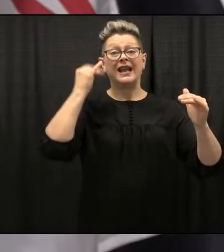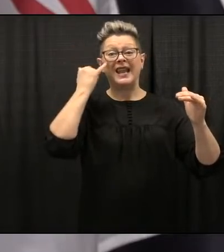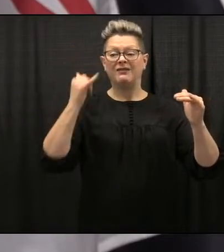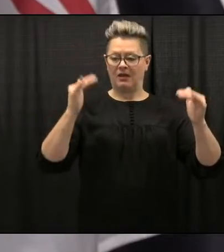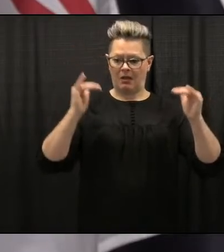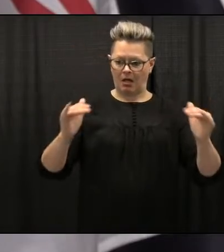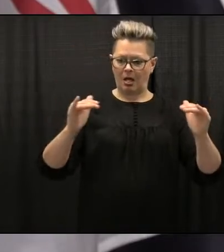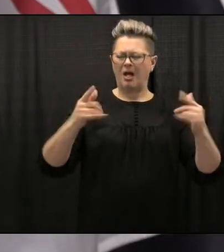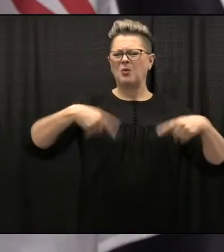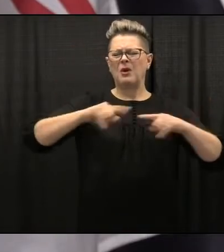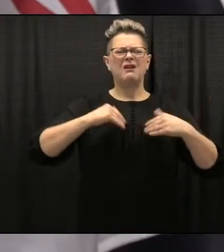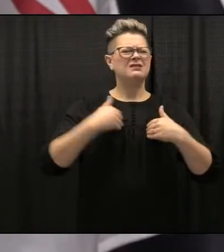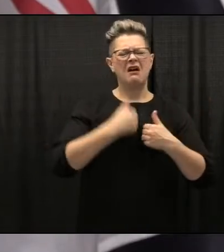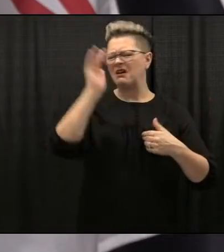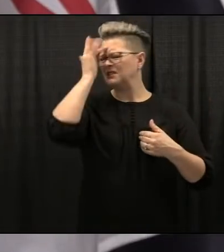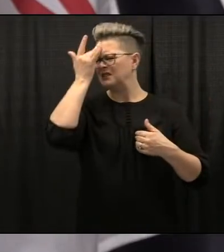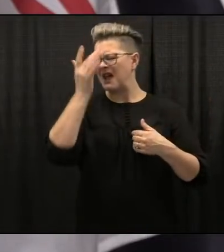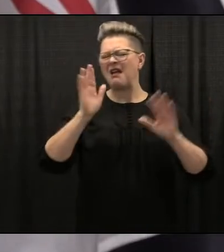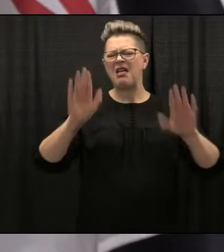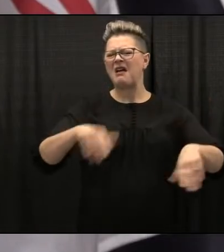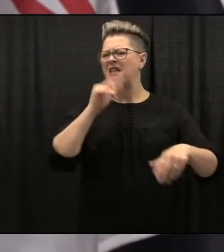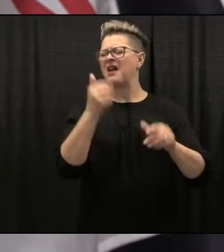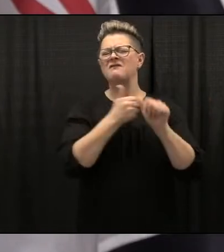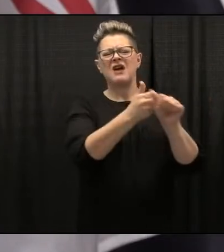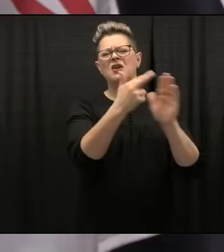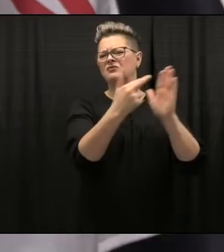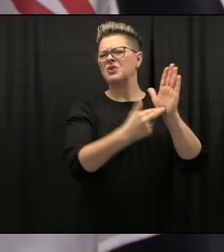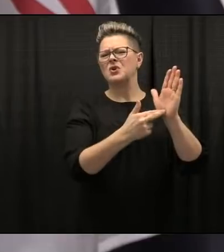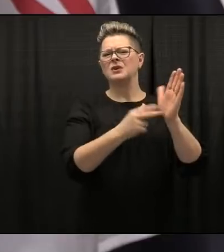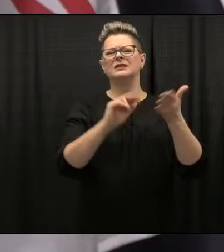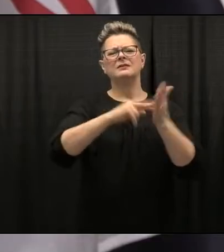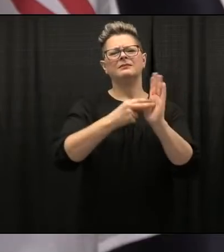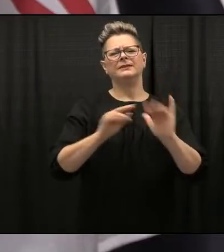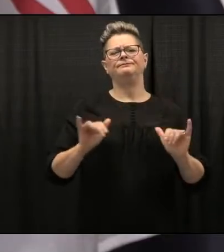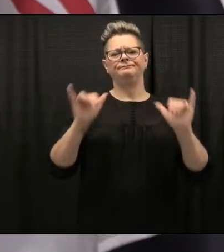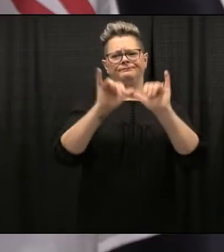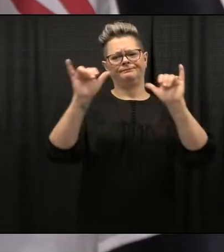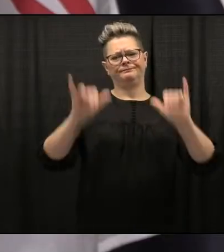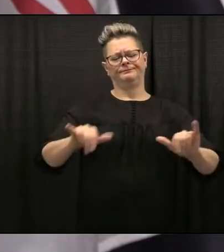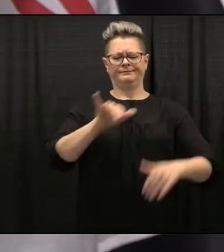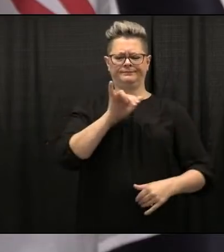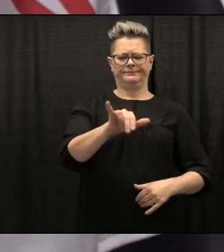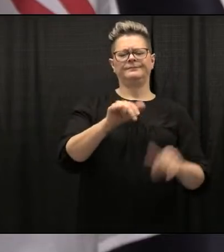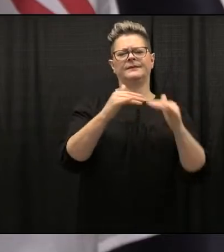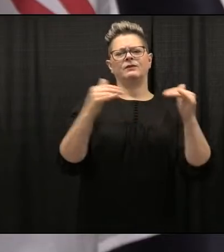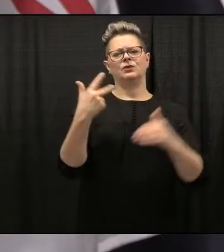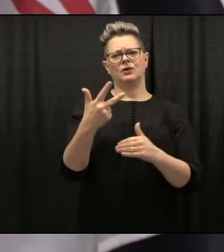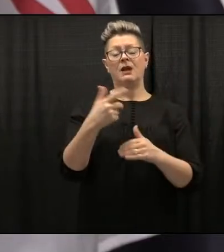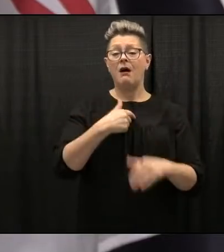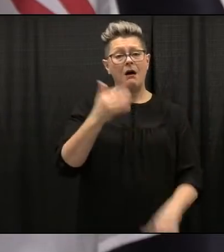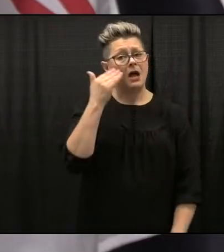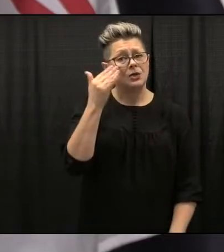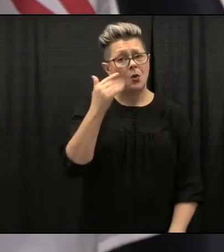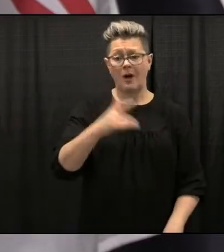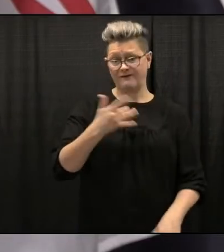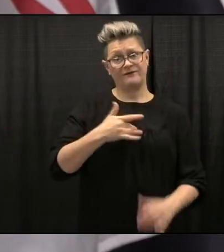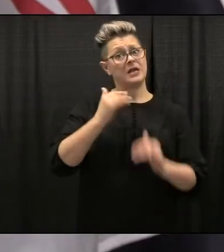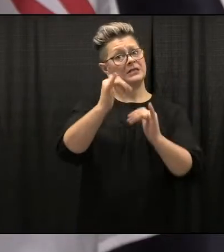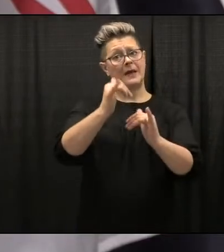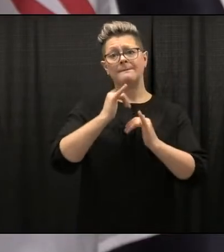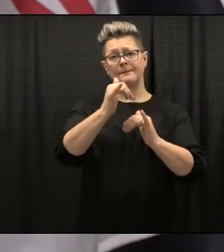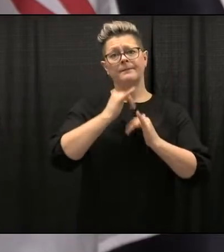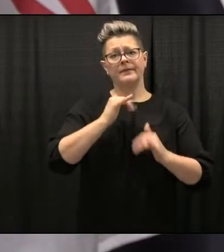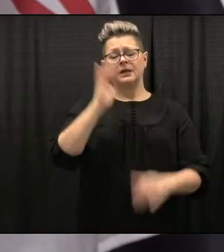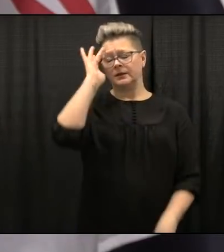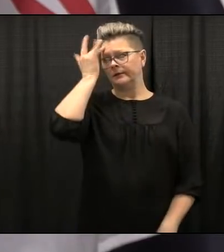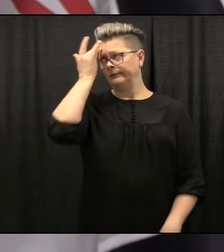We are all tired of this pandemic and the restrictions, and I can relate, believe me, but we need to pace ourselves.